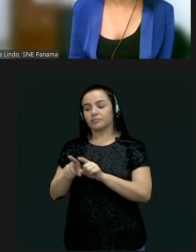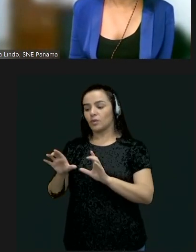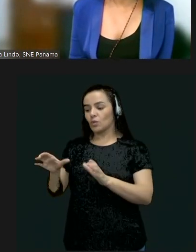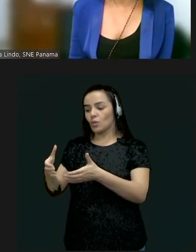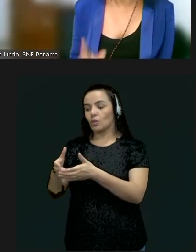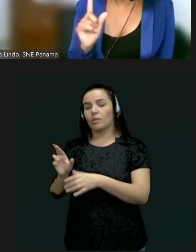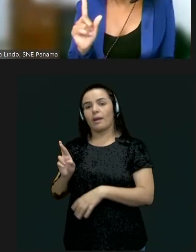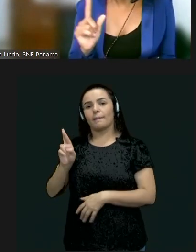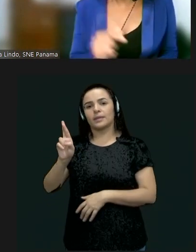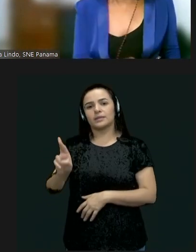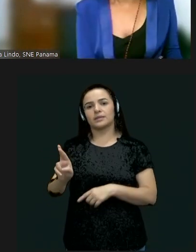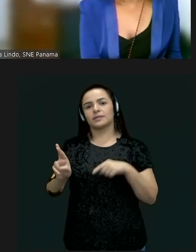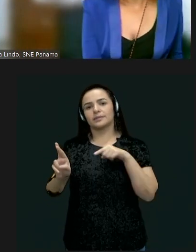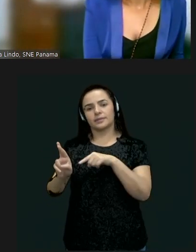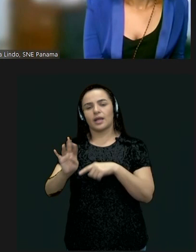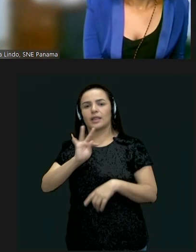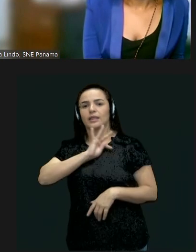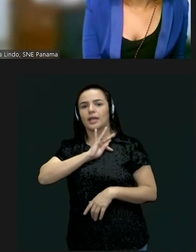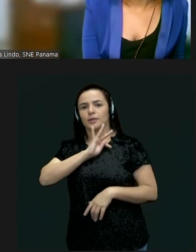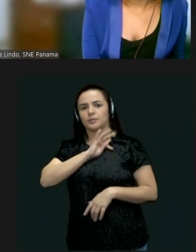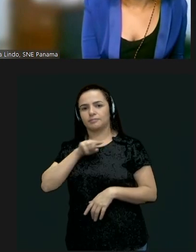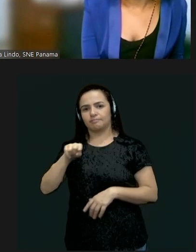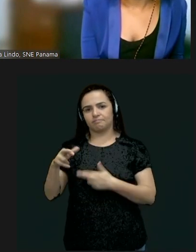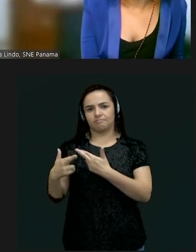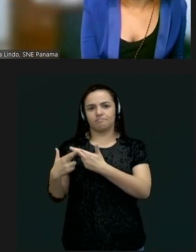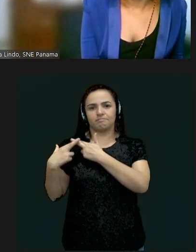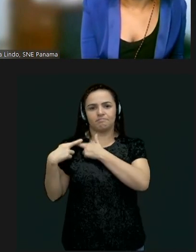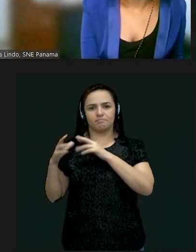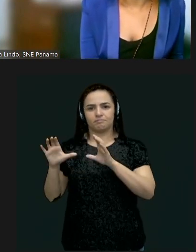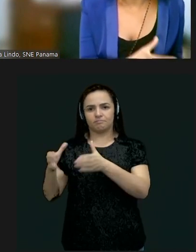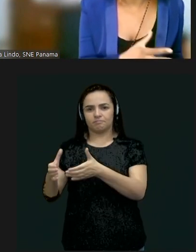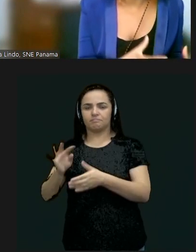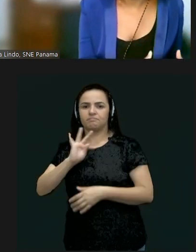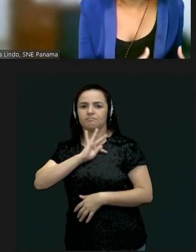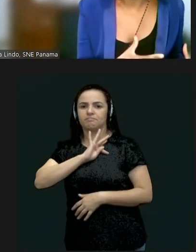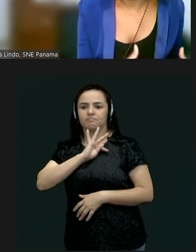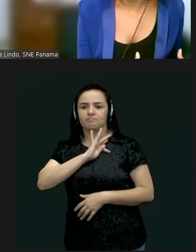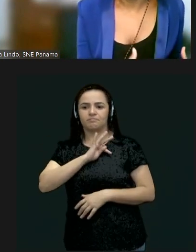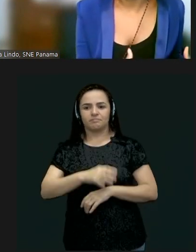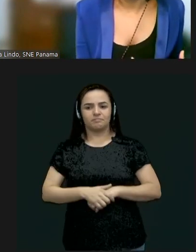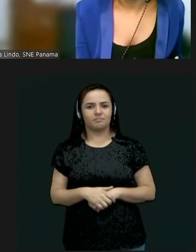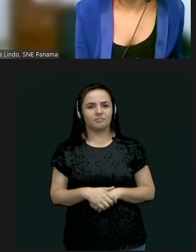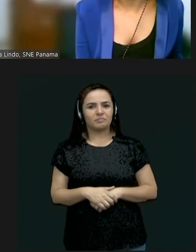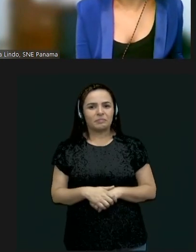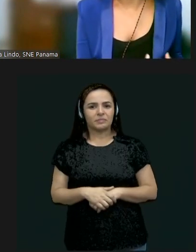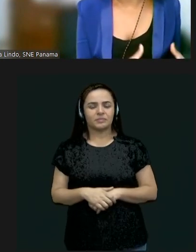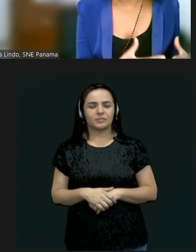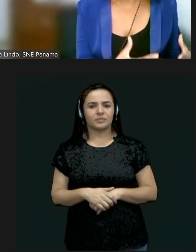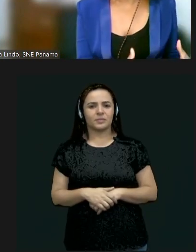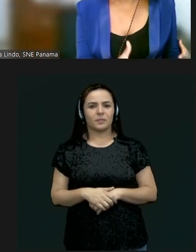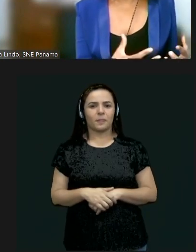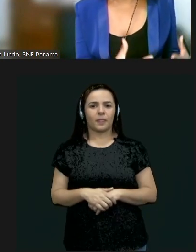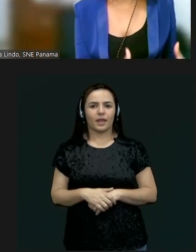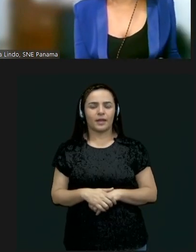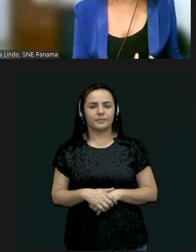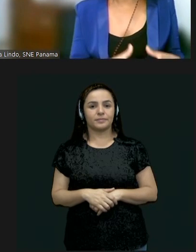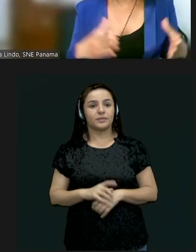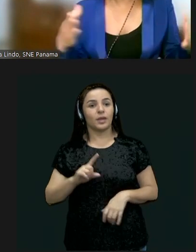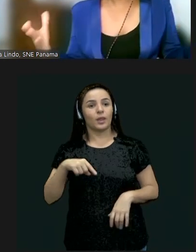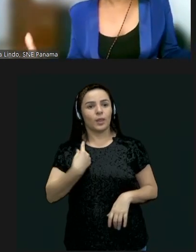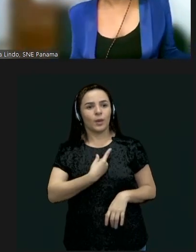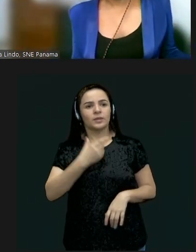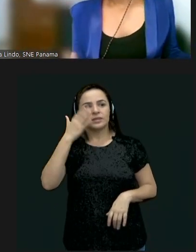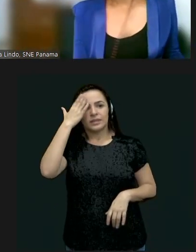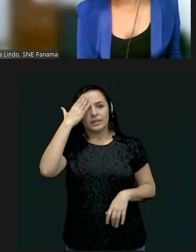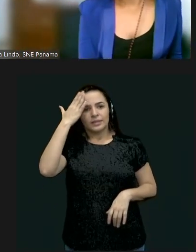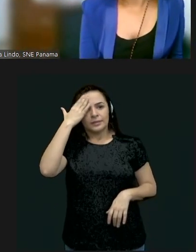level, are the ones that are members of the technical committee. But having in consideration that we want to create